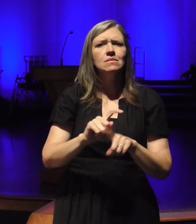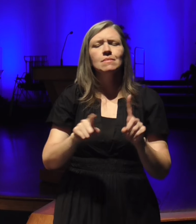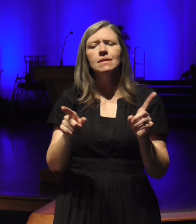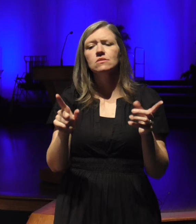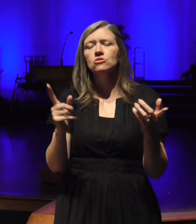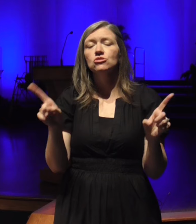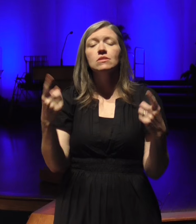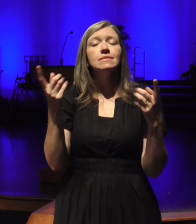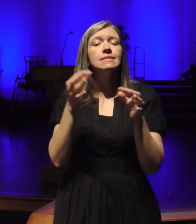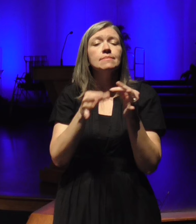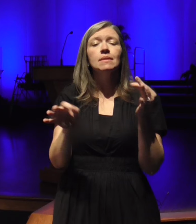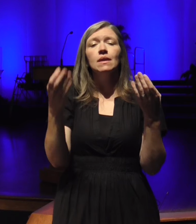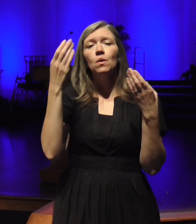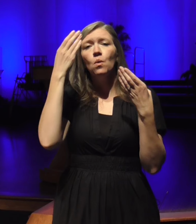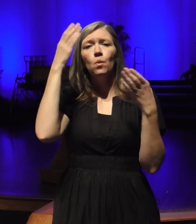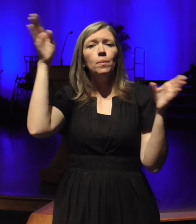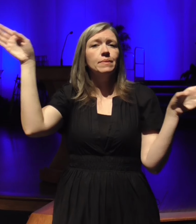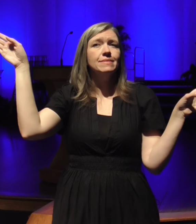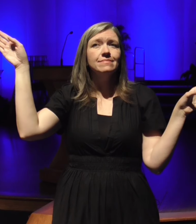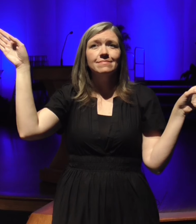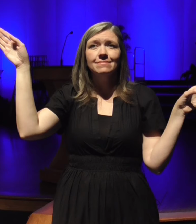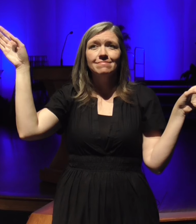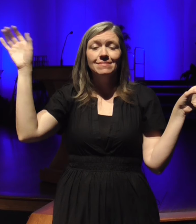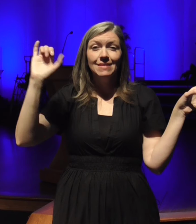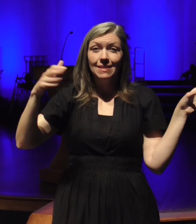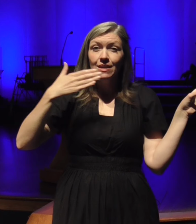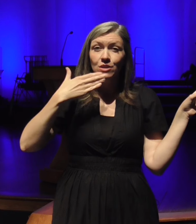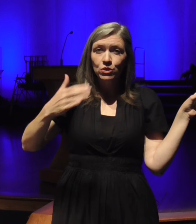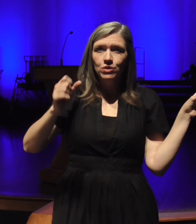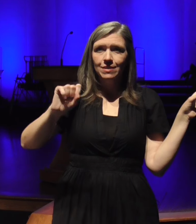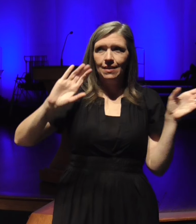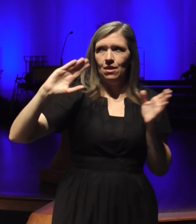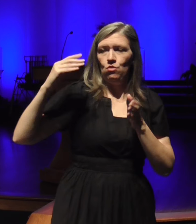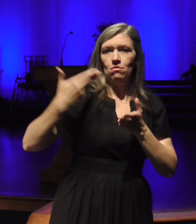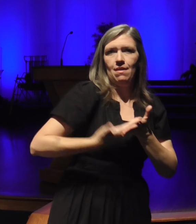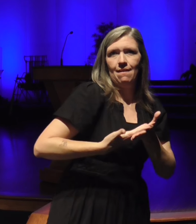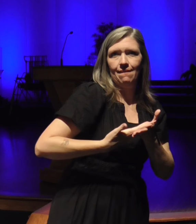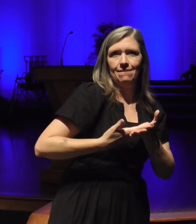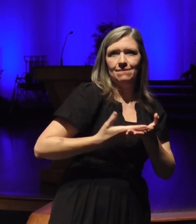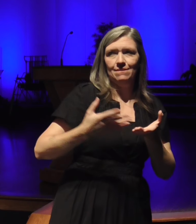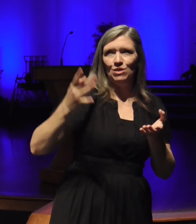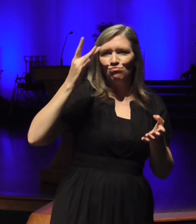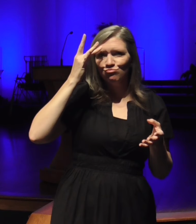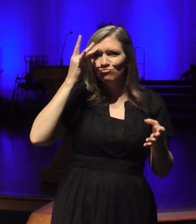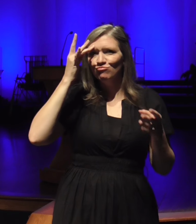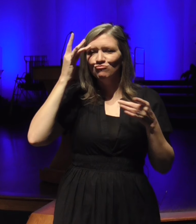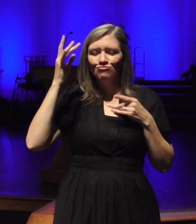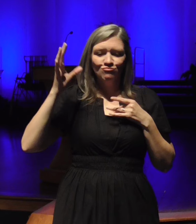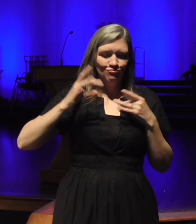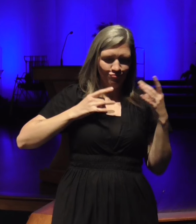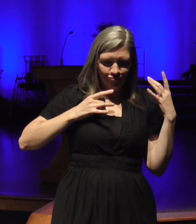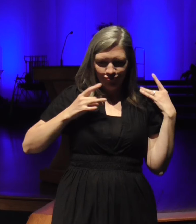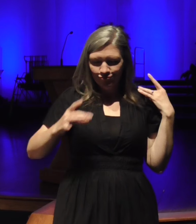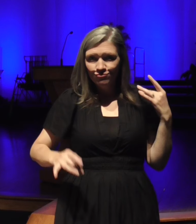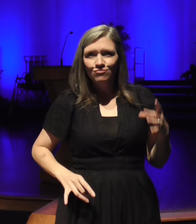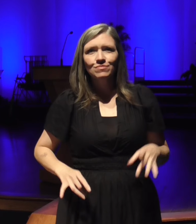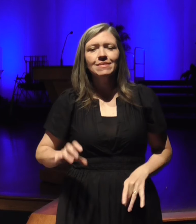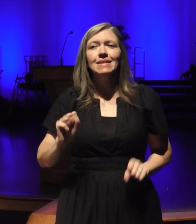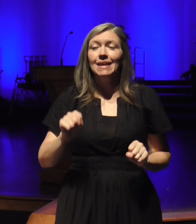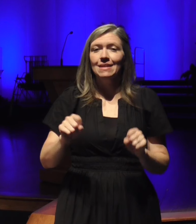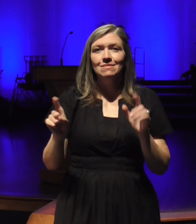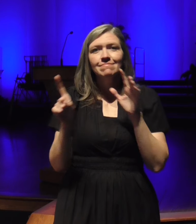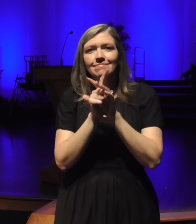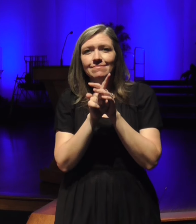transparency within our consciousness. Not to force, but to simply be open for this good